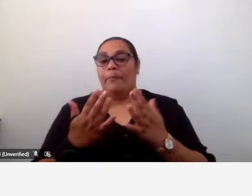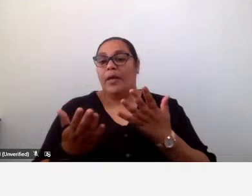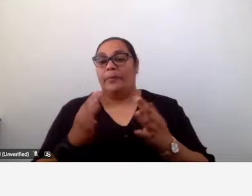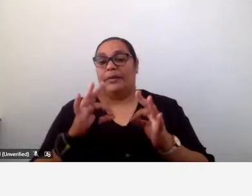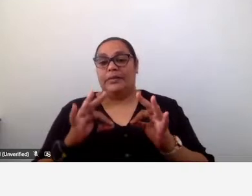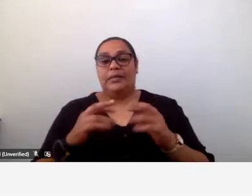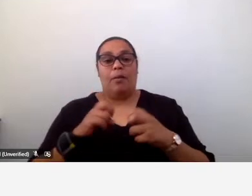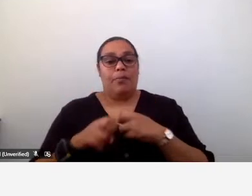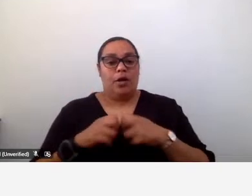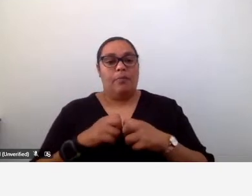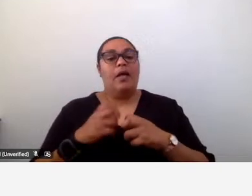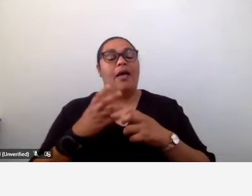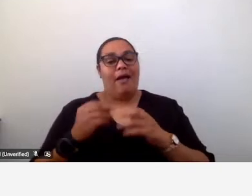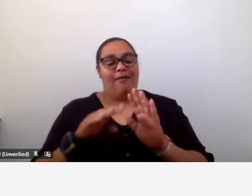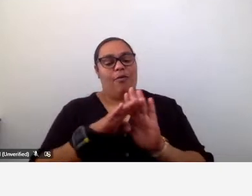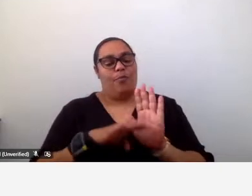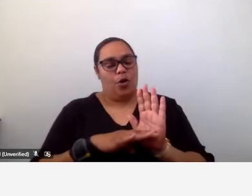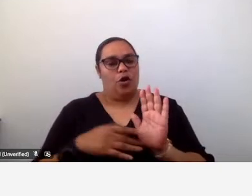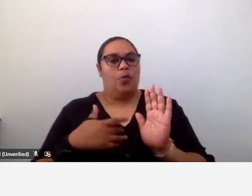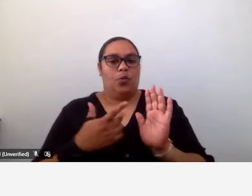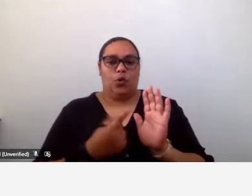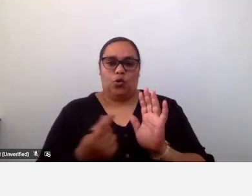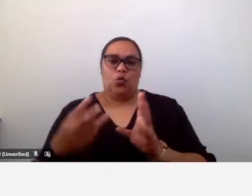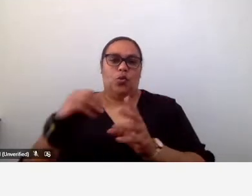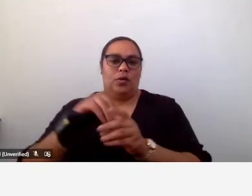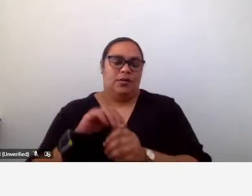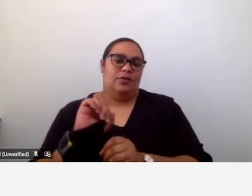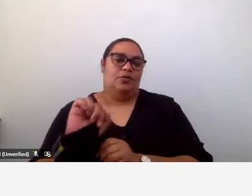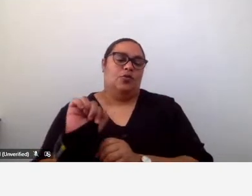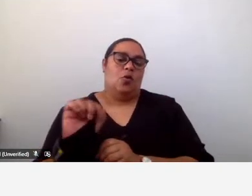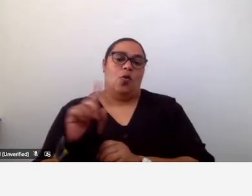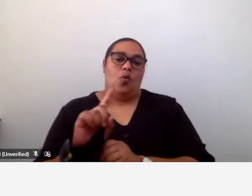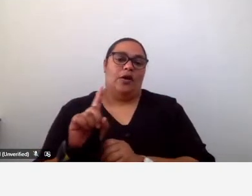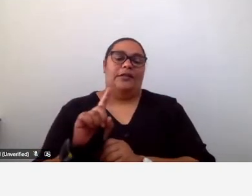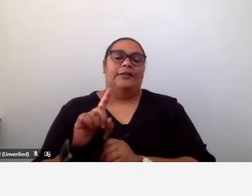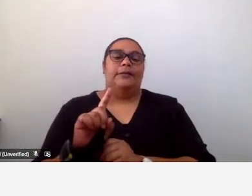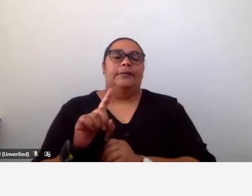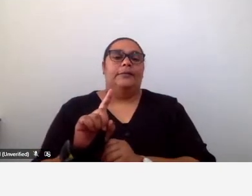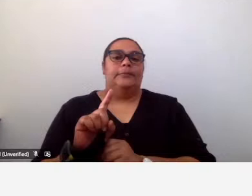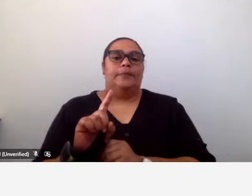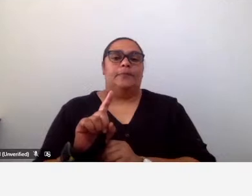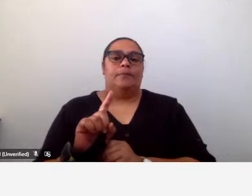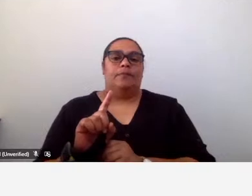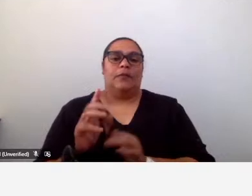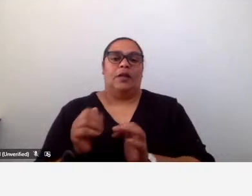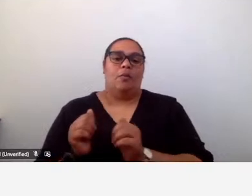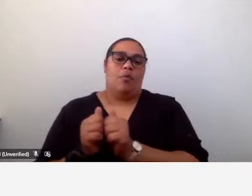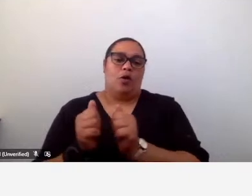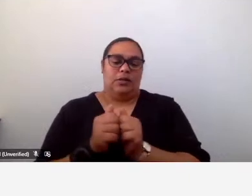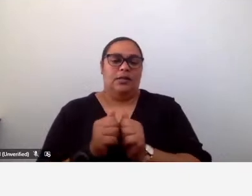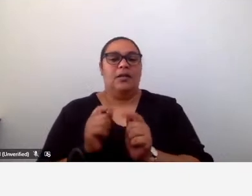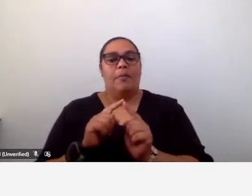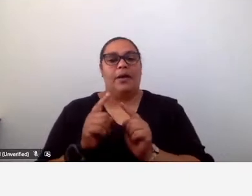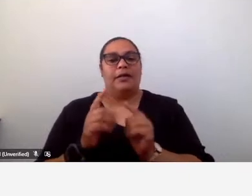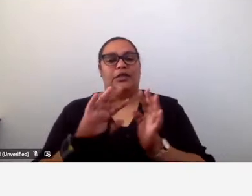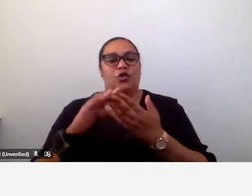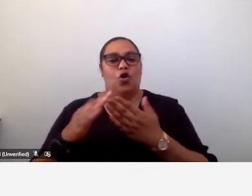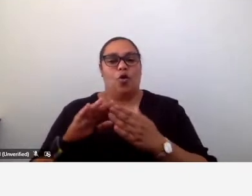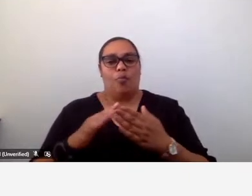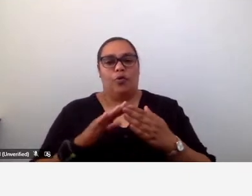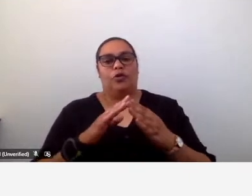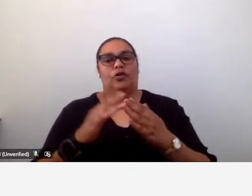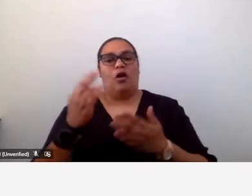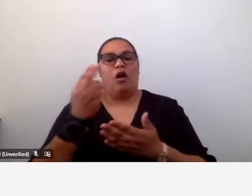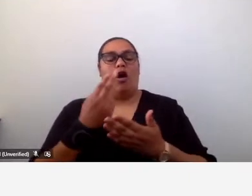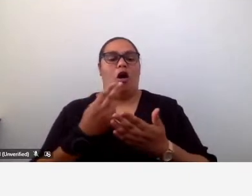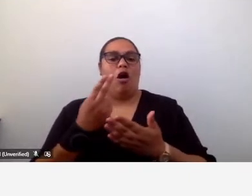programs, there is a program that we are doing within the CACNET, which is Community Arts Center